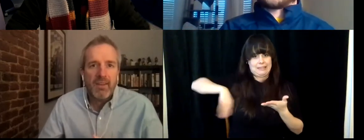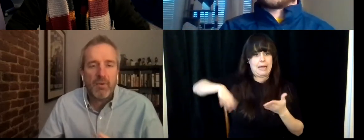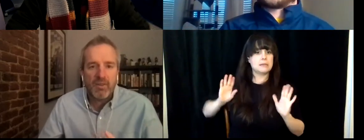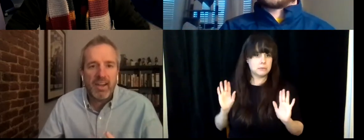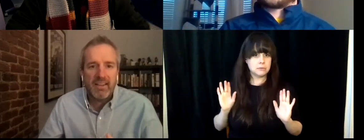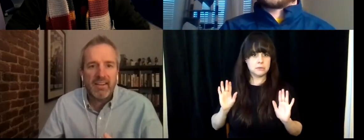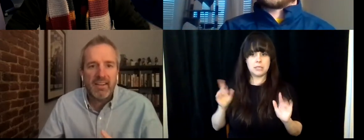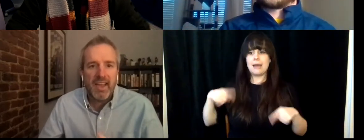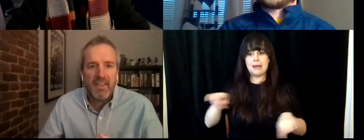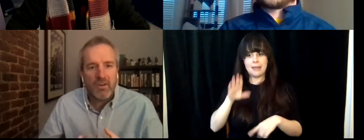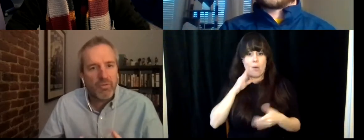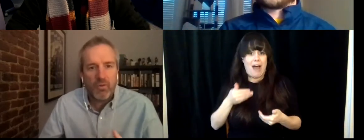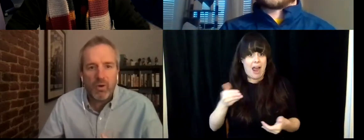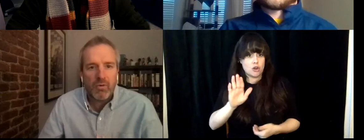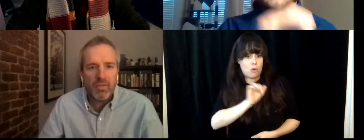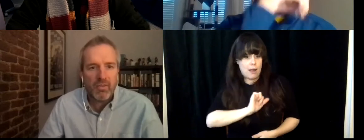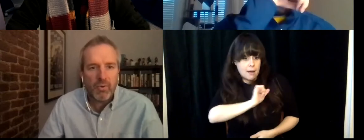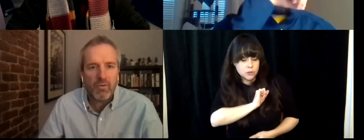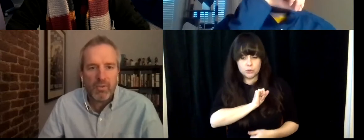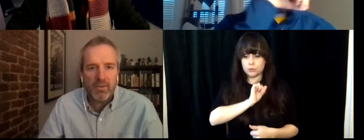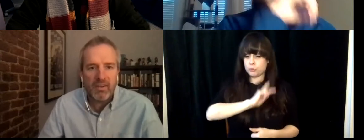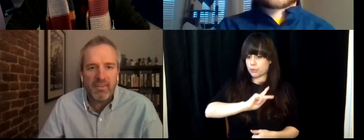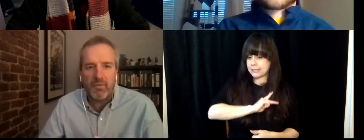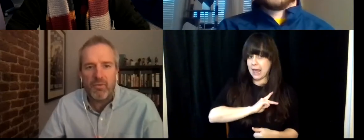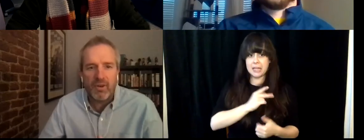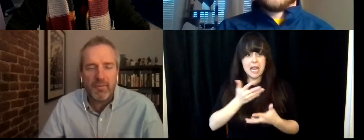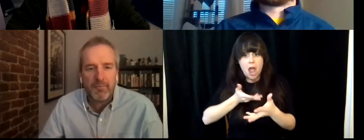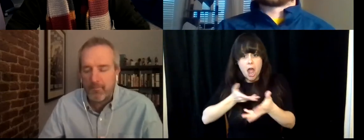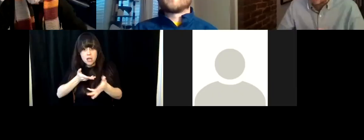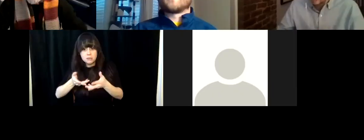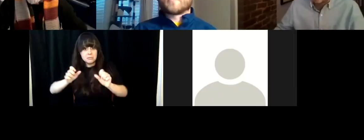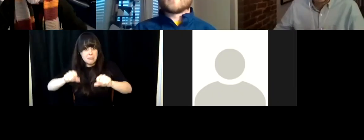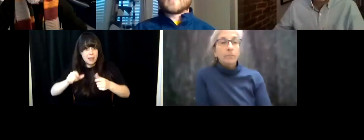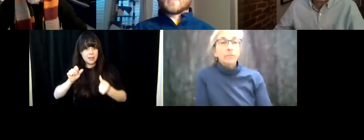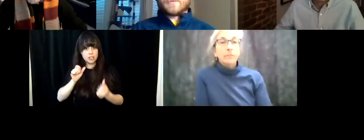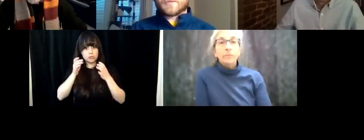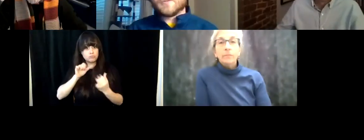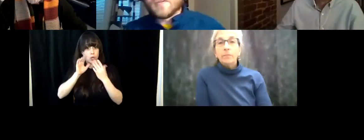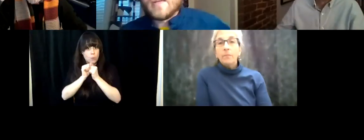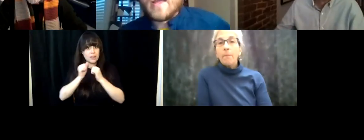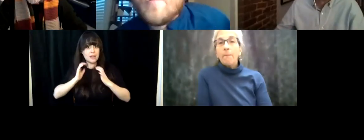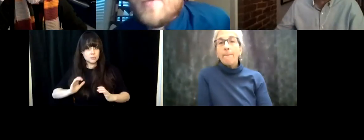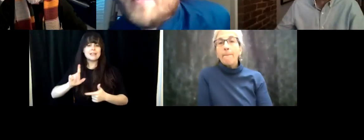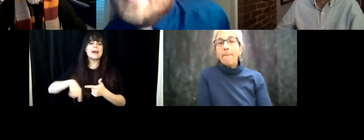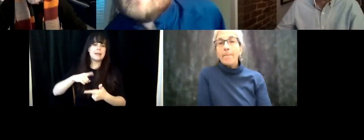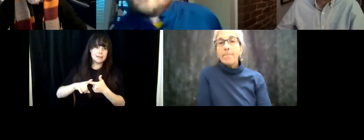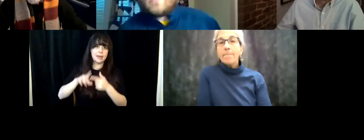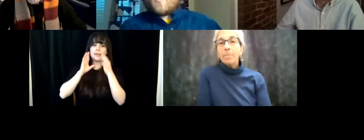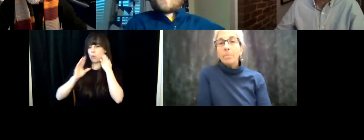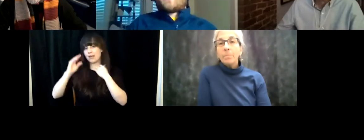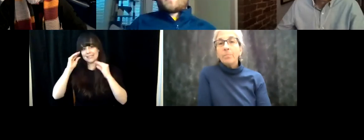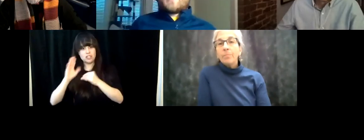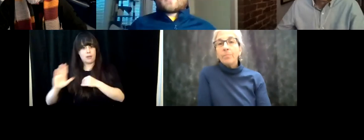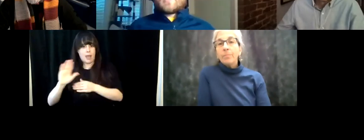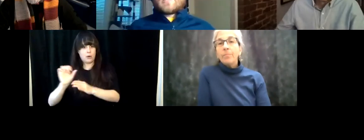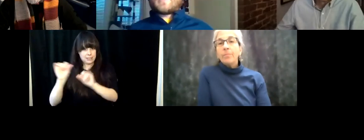and your personality, and then they'll work with the rest on you for you. Absolutely. Yeah. I mean,